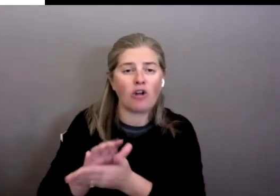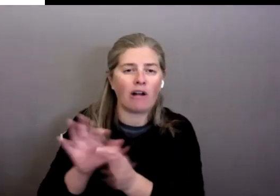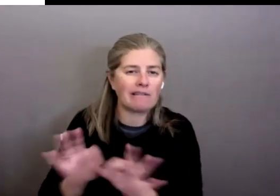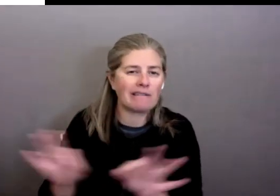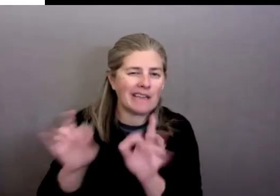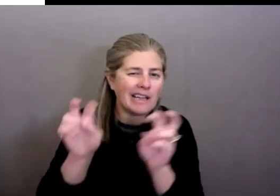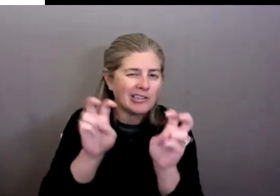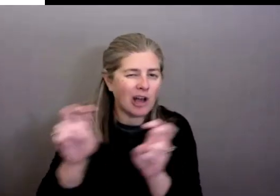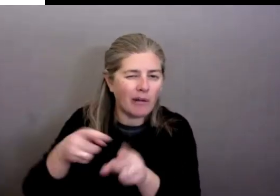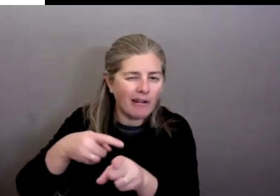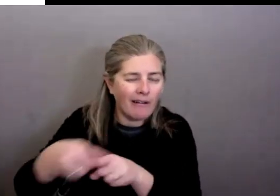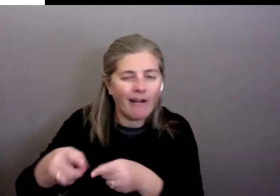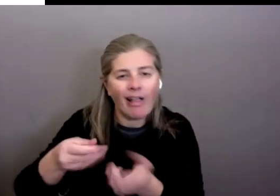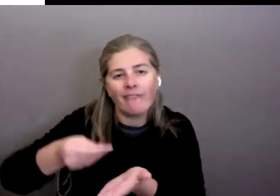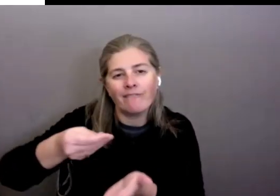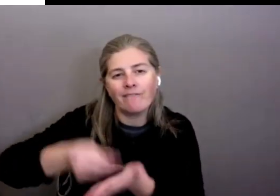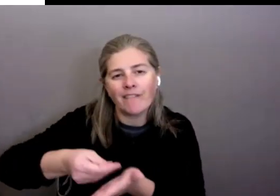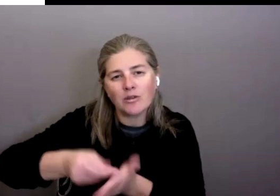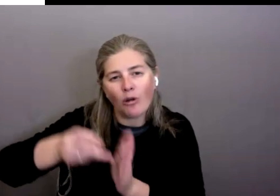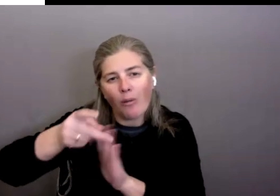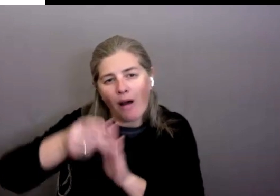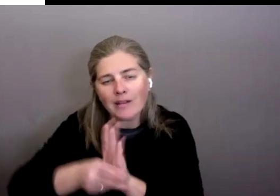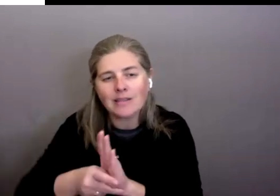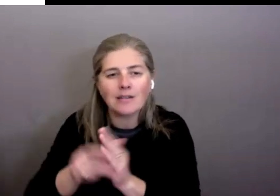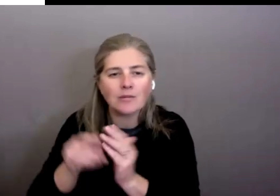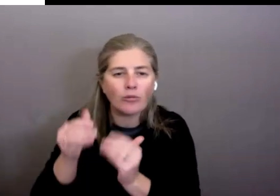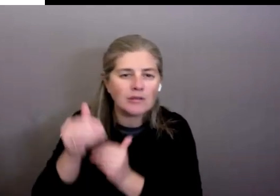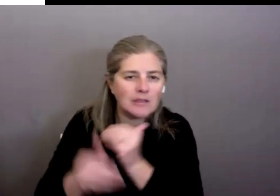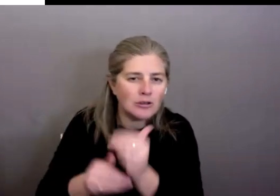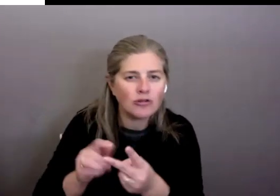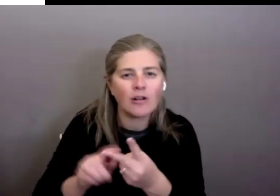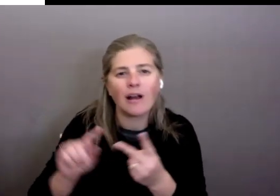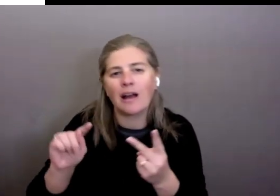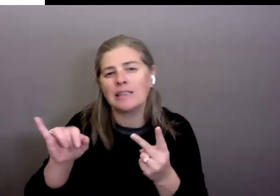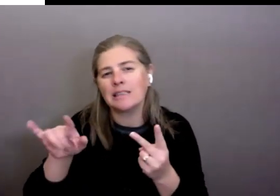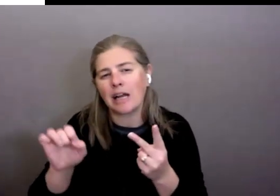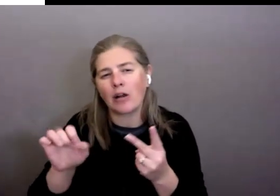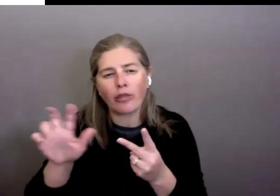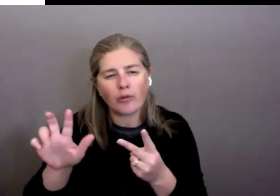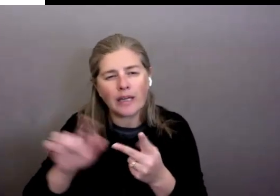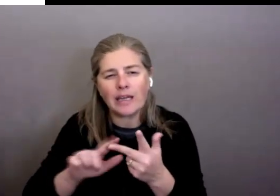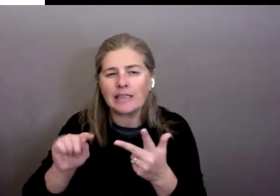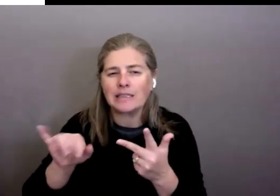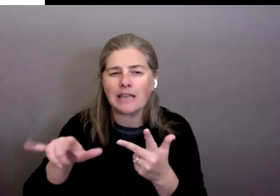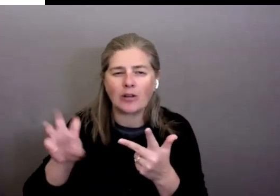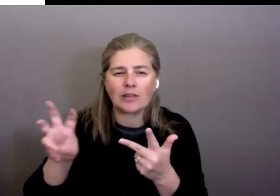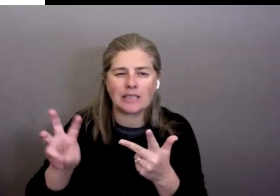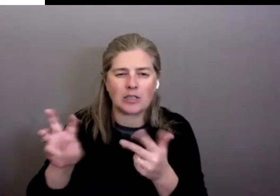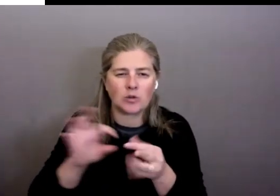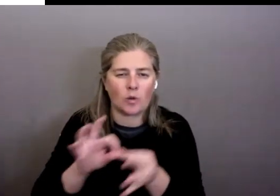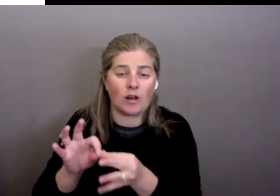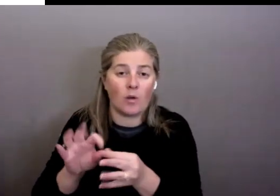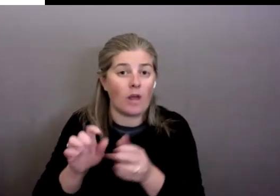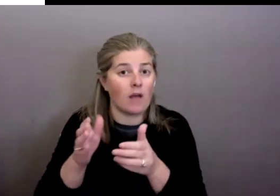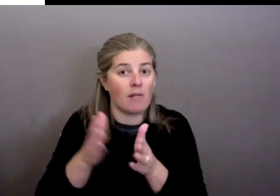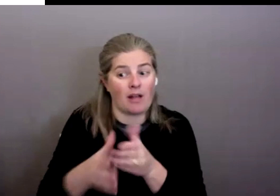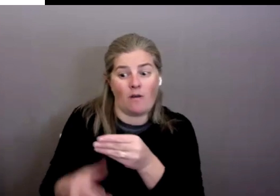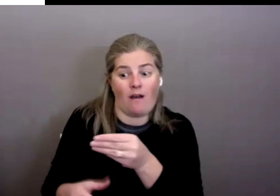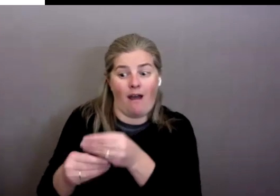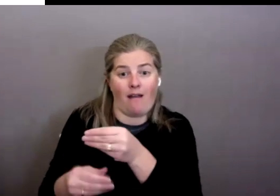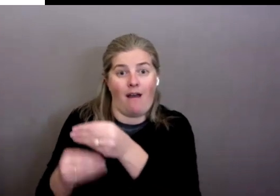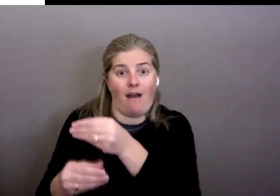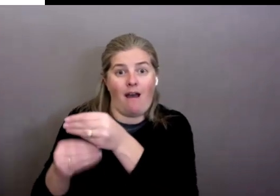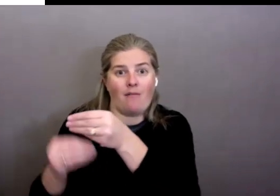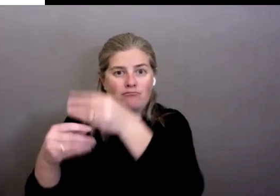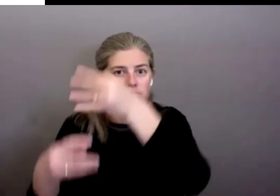such as fiscal policies and procedures and Title III and VI coordination. We plan to add to this